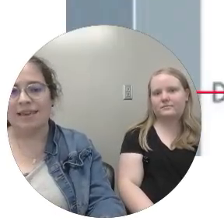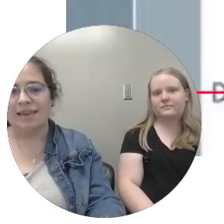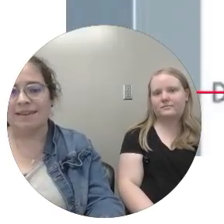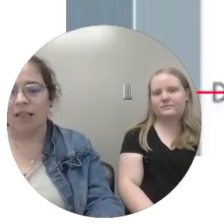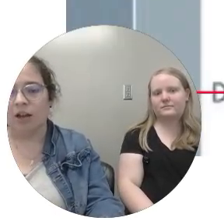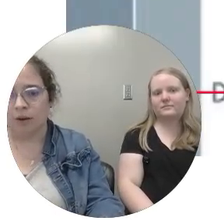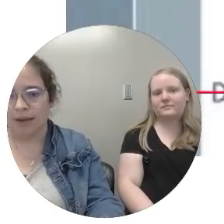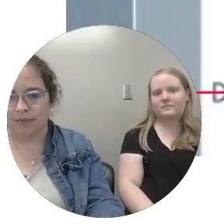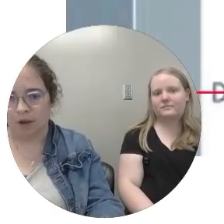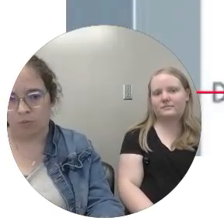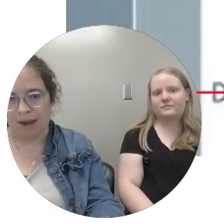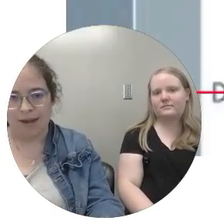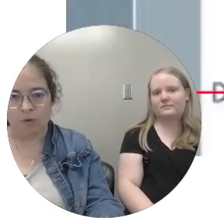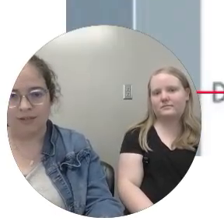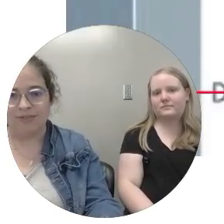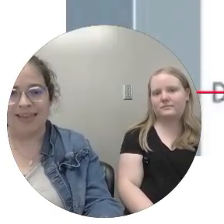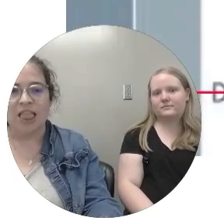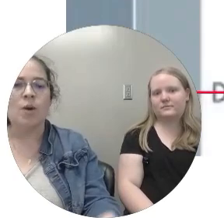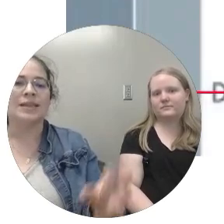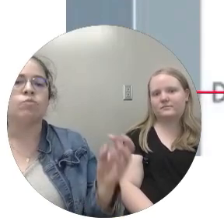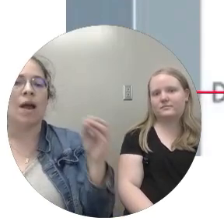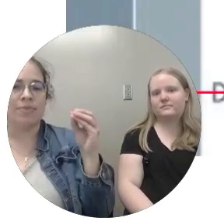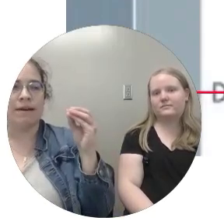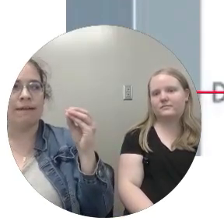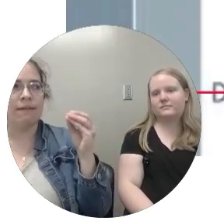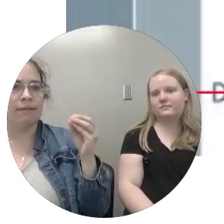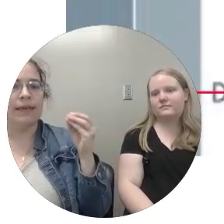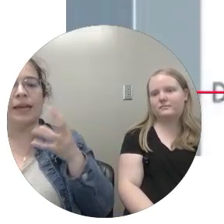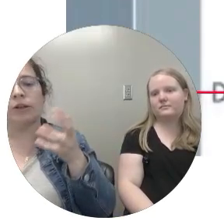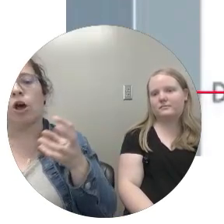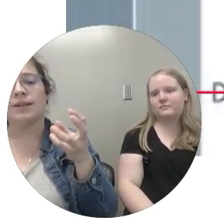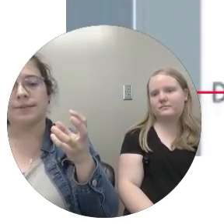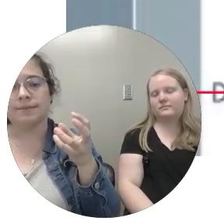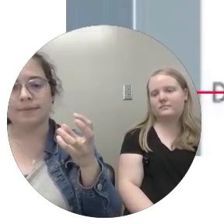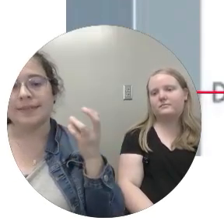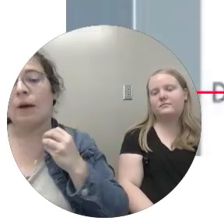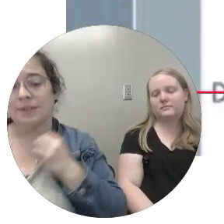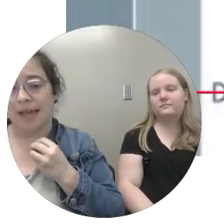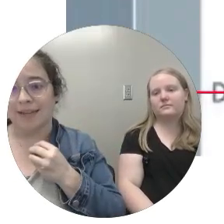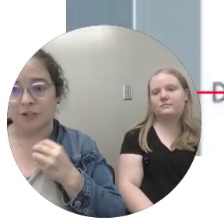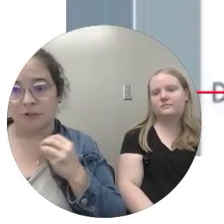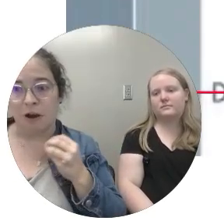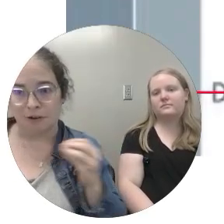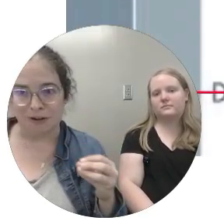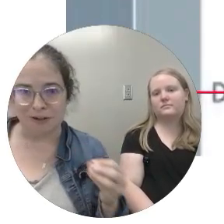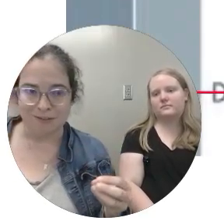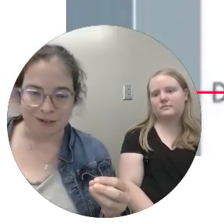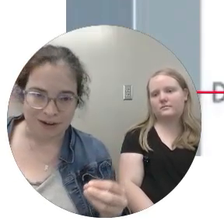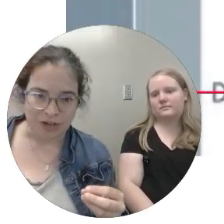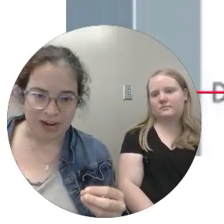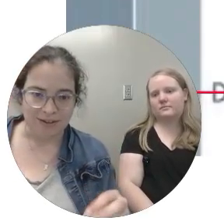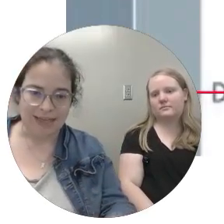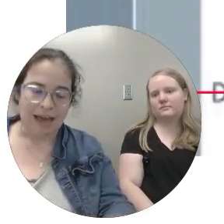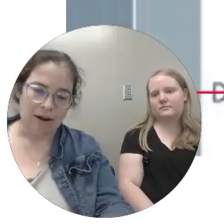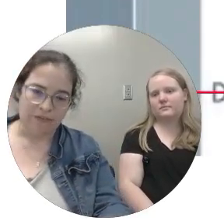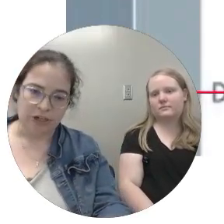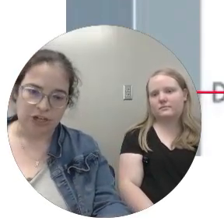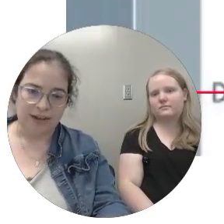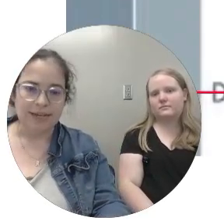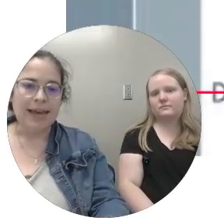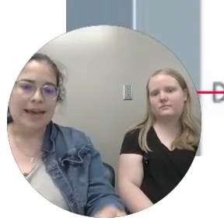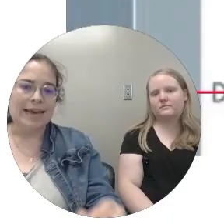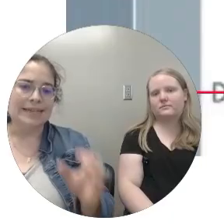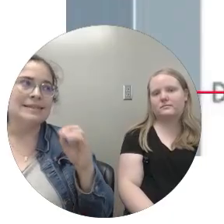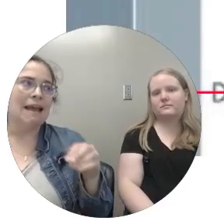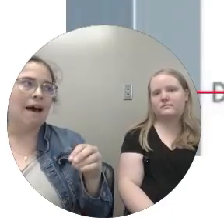clarify, the written words on the yellow is what the hearing loss sounds like to the hard of hearing or deaf child, to that hard of